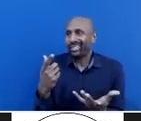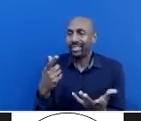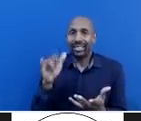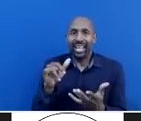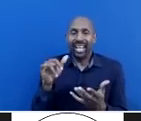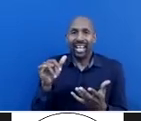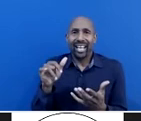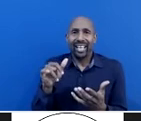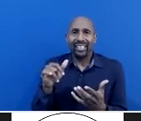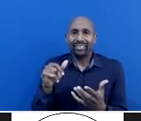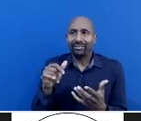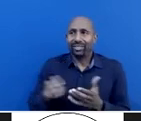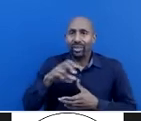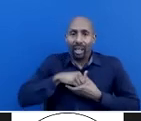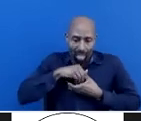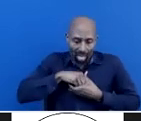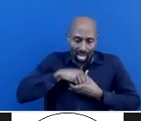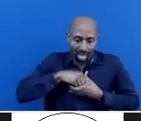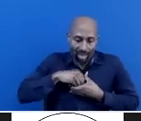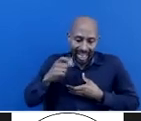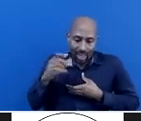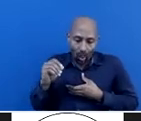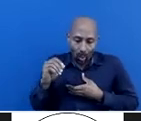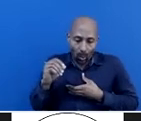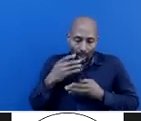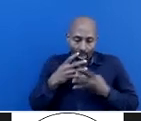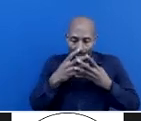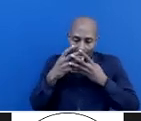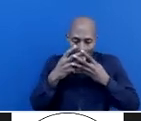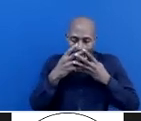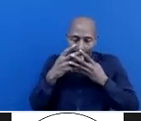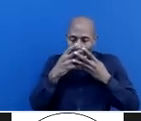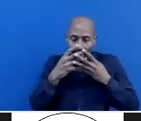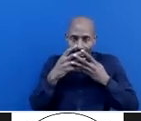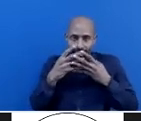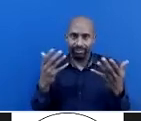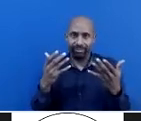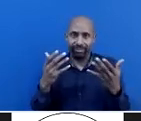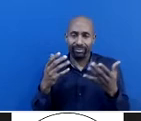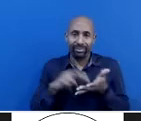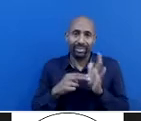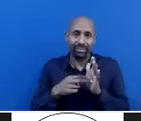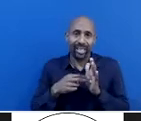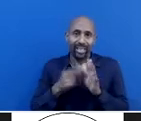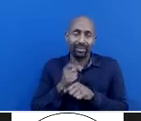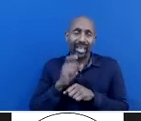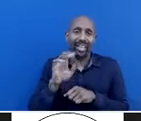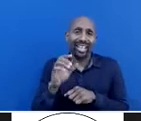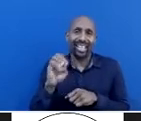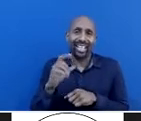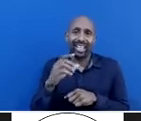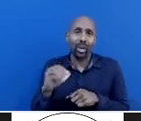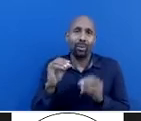can never get you out of the prison of your own ego. It will just reinforce your ego's predilections at various stages along the